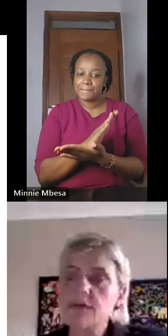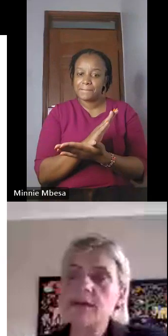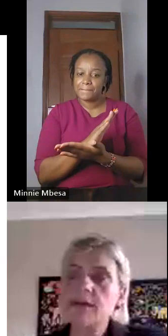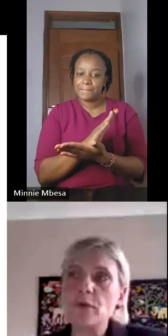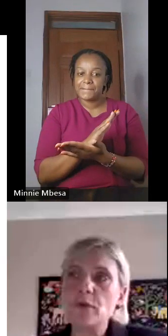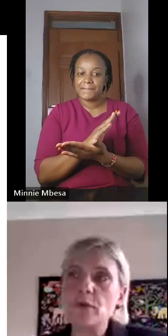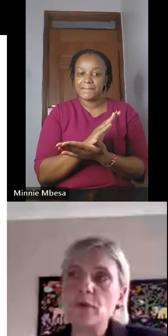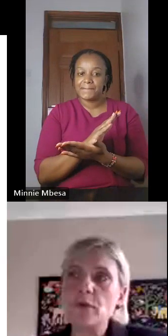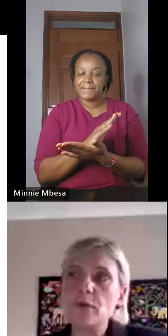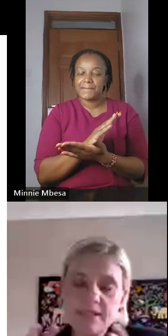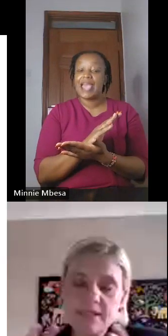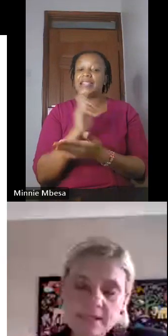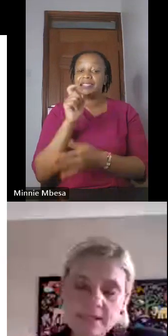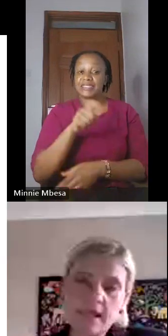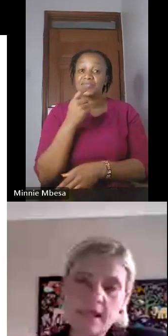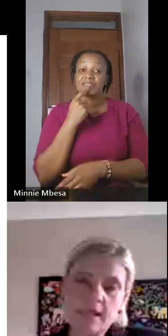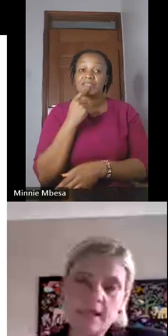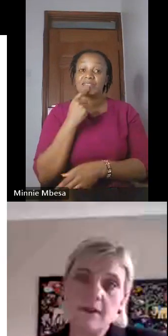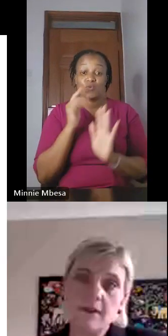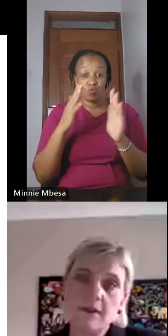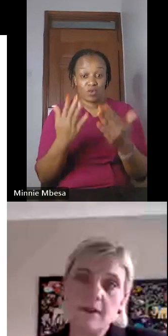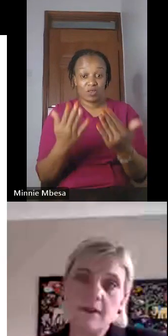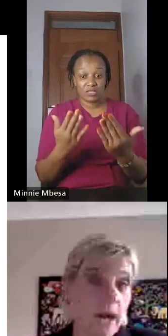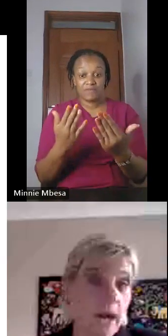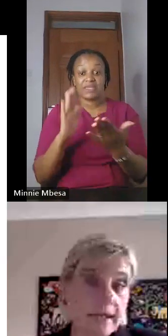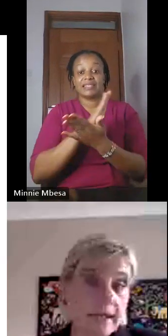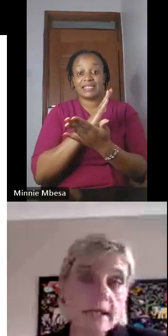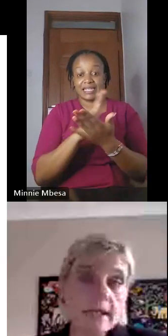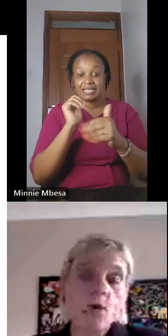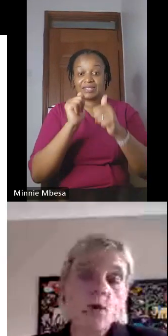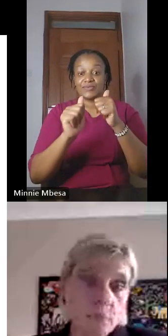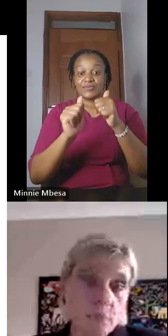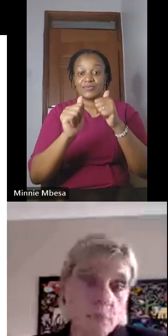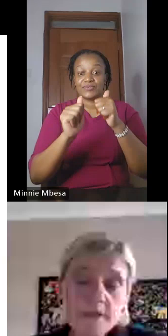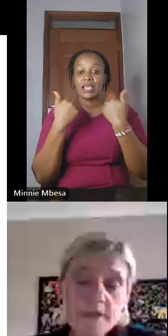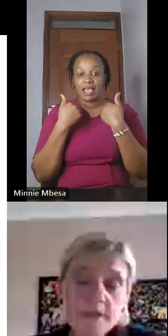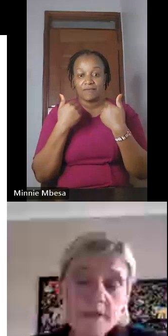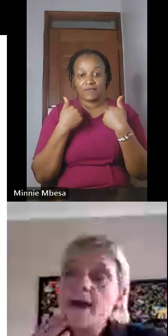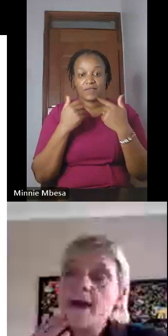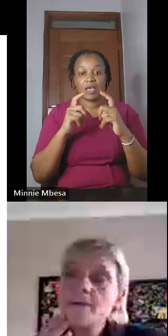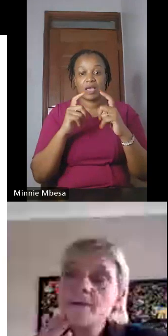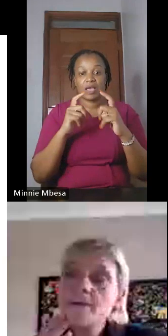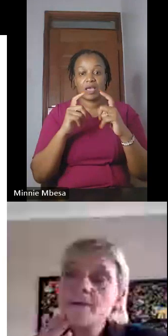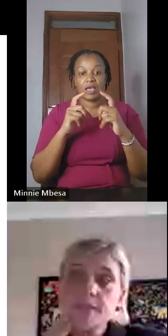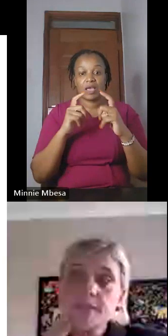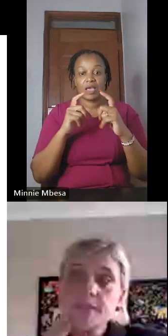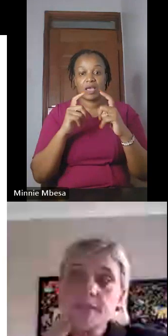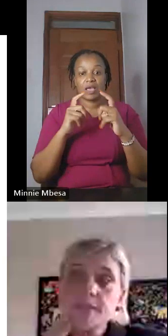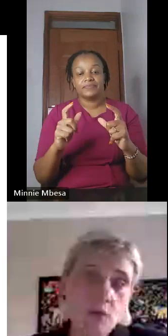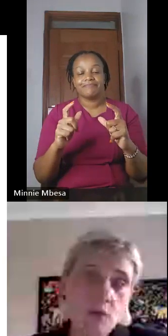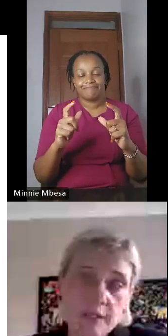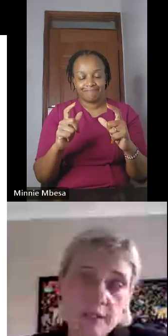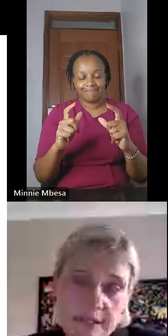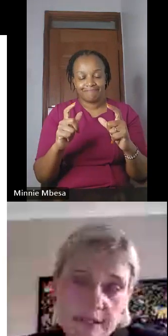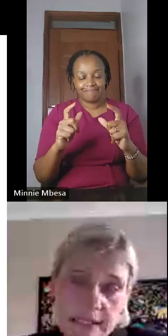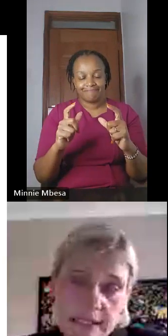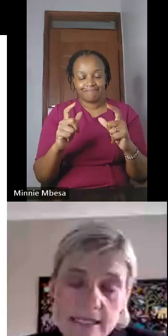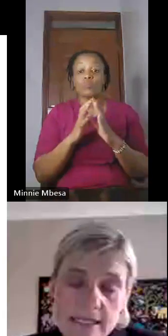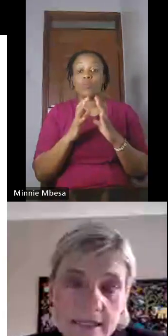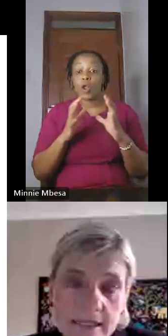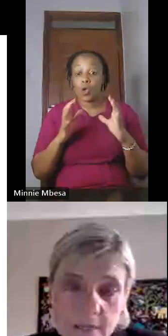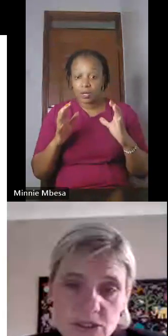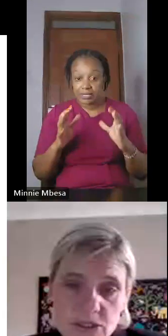also say that the sectors that we have are very wide or broad. Say, for example, if you are wanting